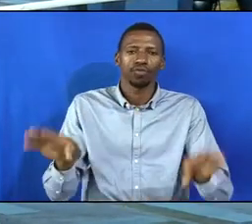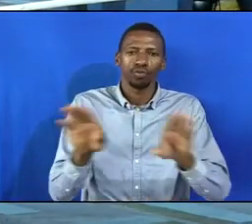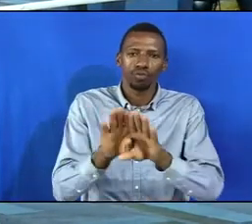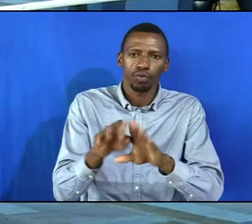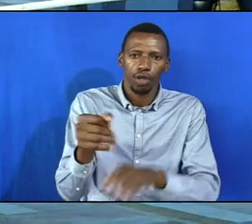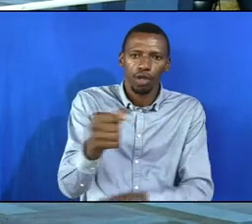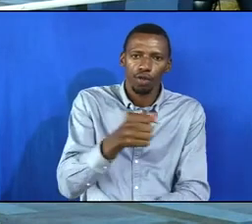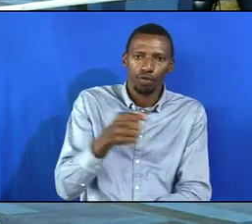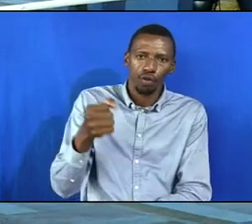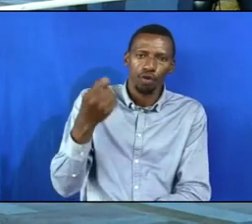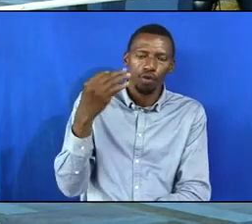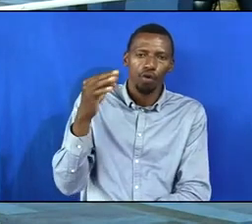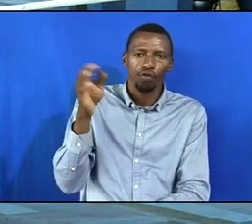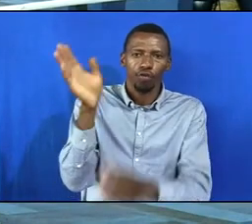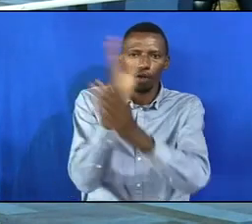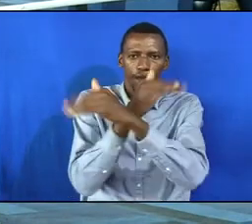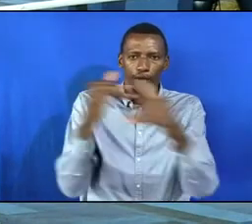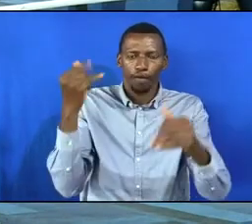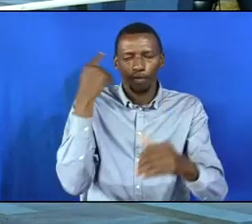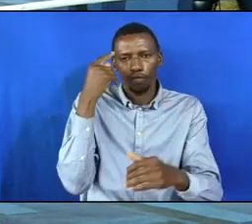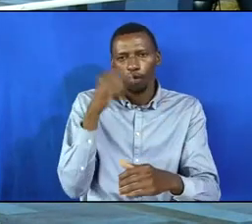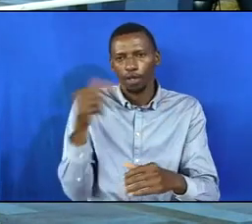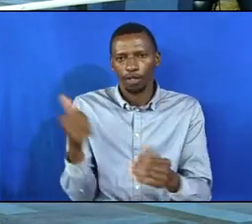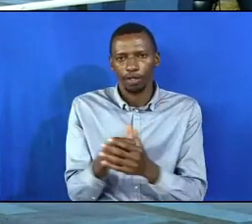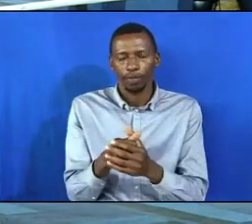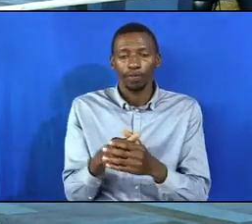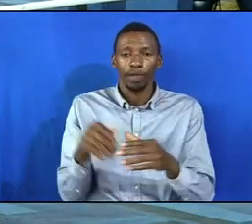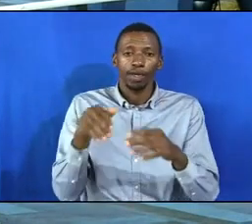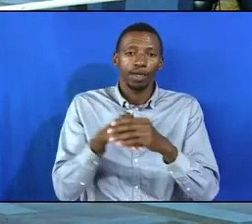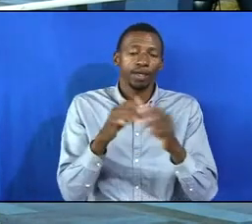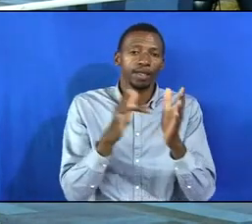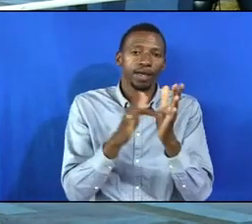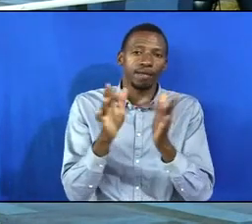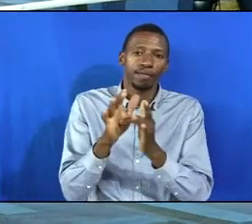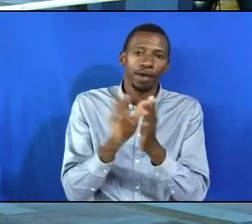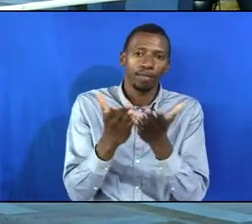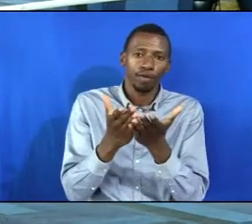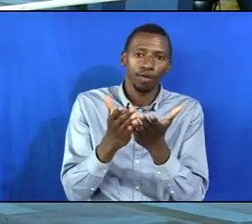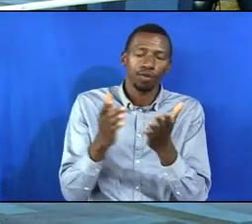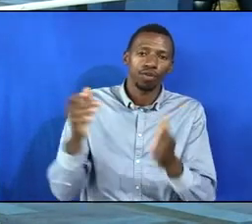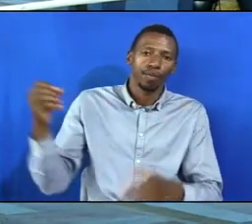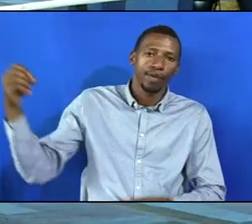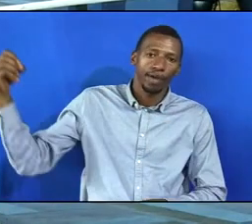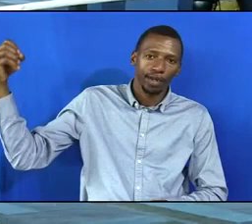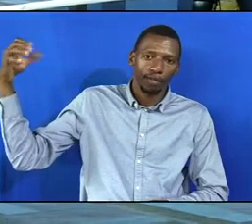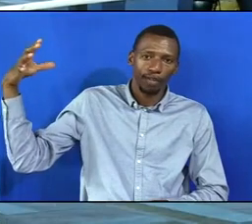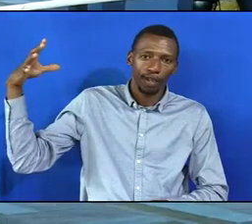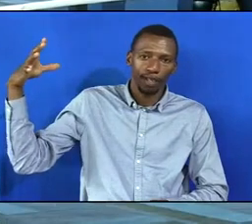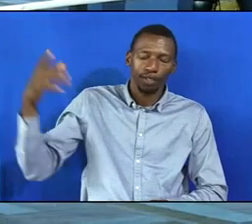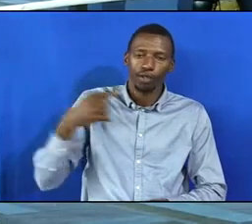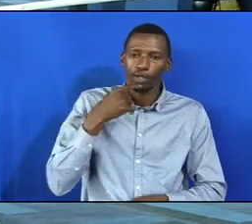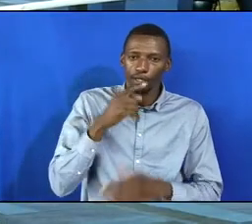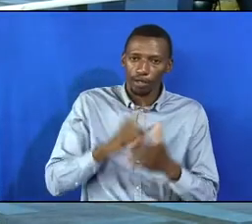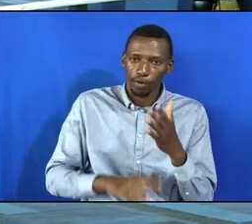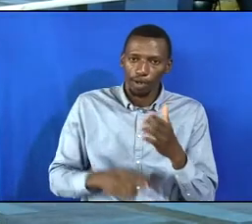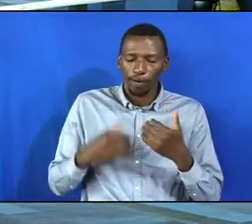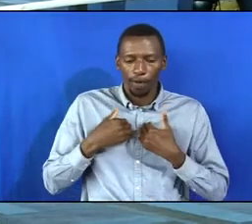serving, the same Jesus who in Revelation has said, I have set an open door for you and nobody can shut